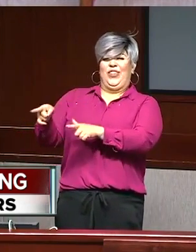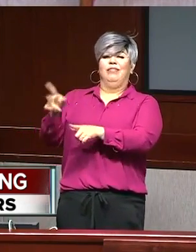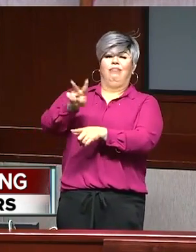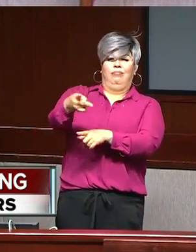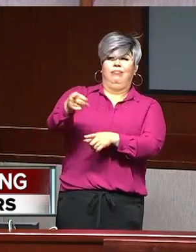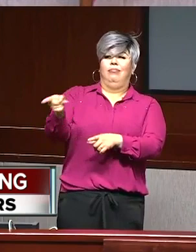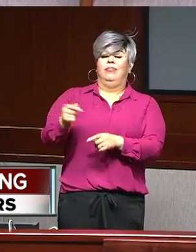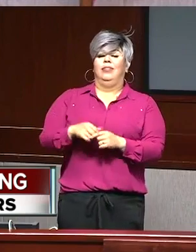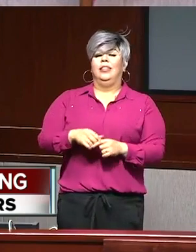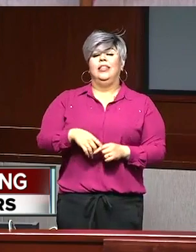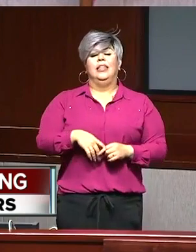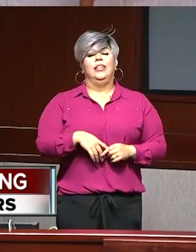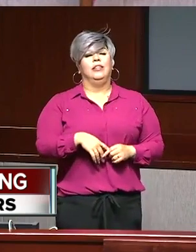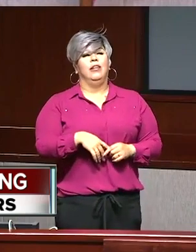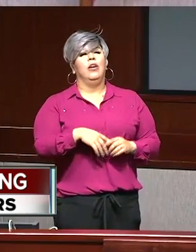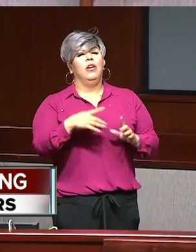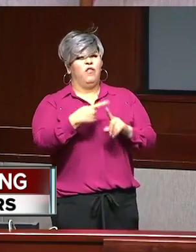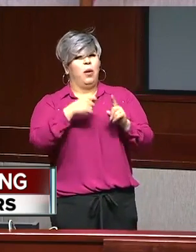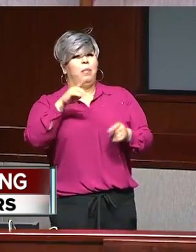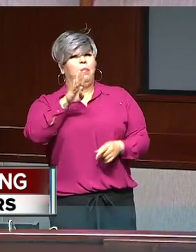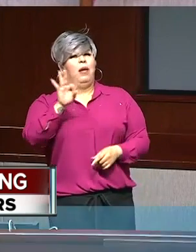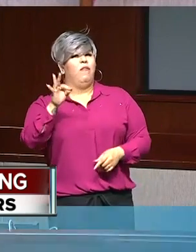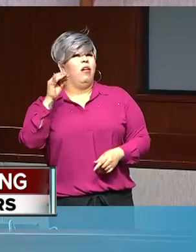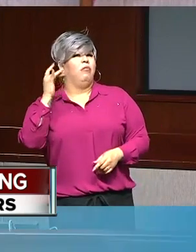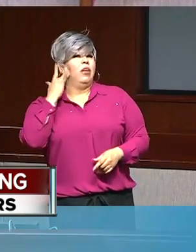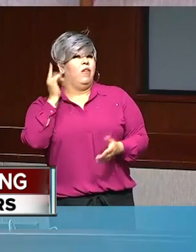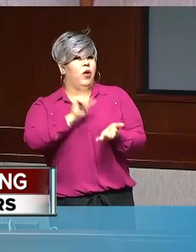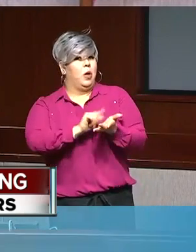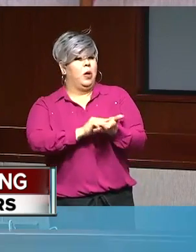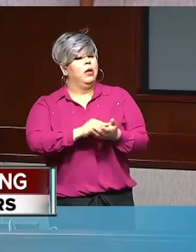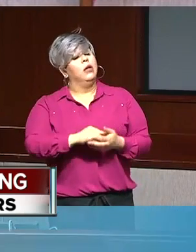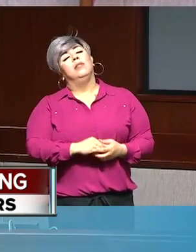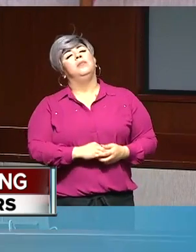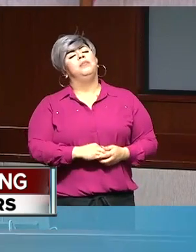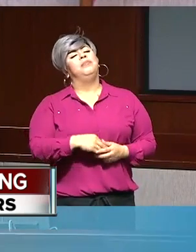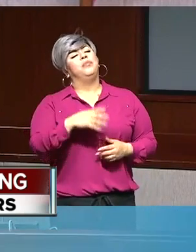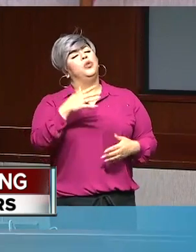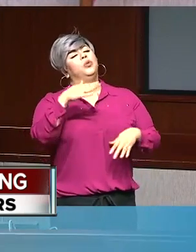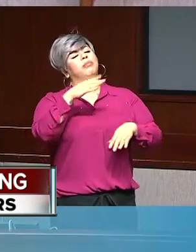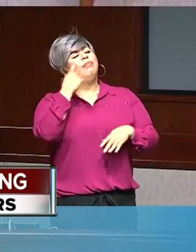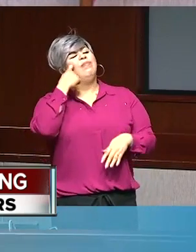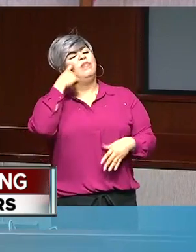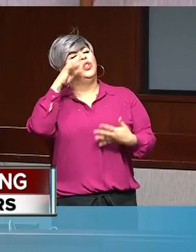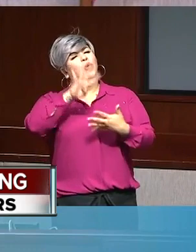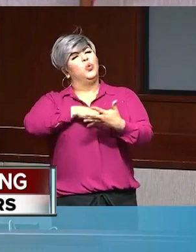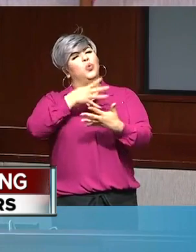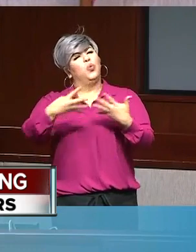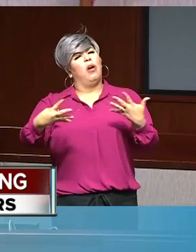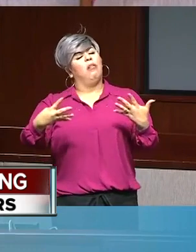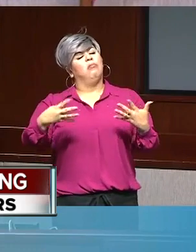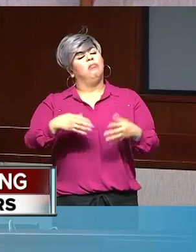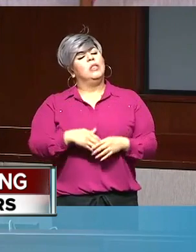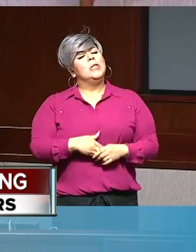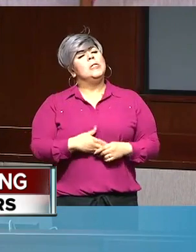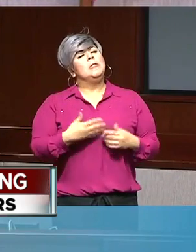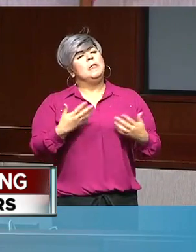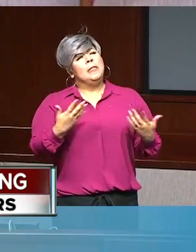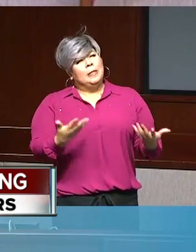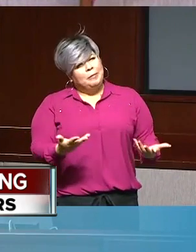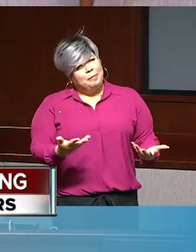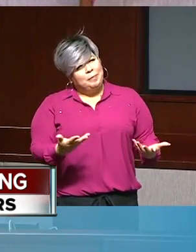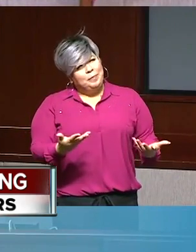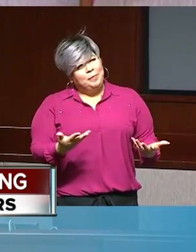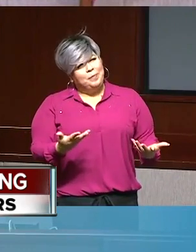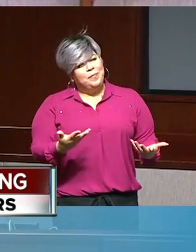ahead. On the graph that Matt showed, can you guys say